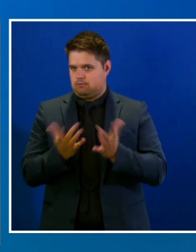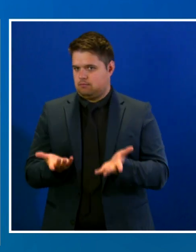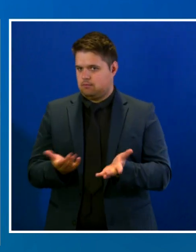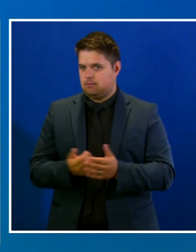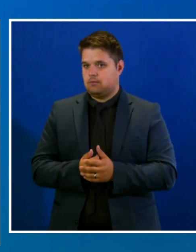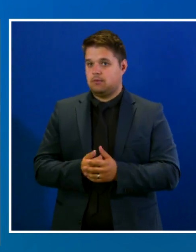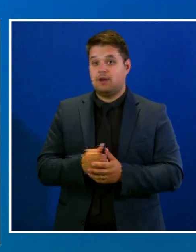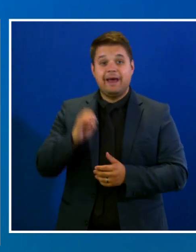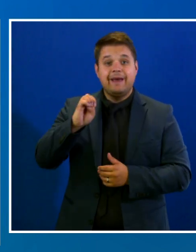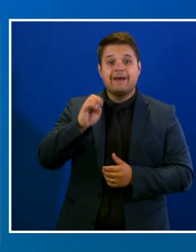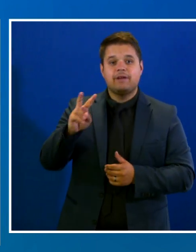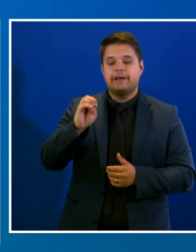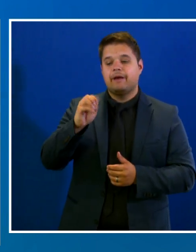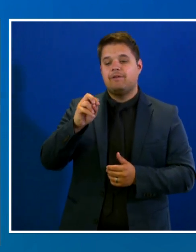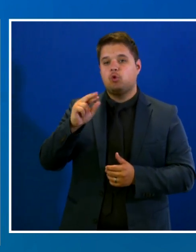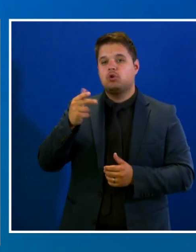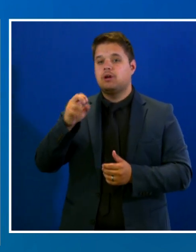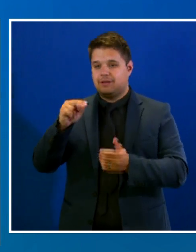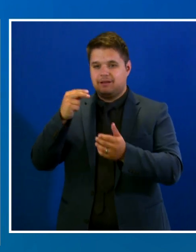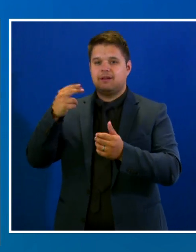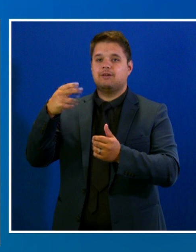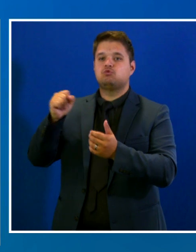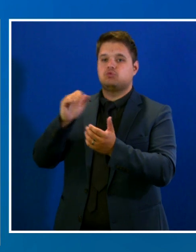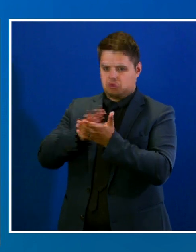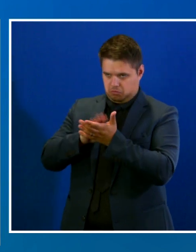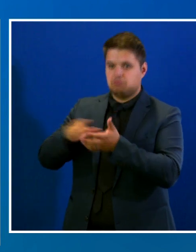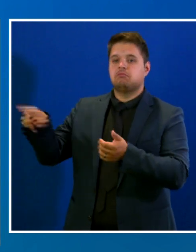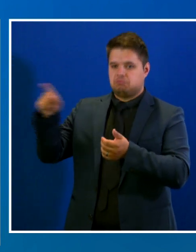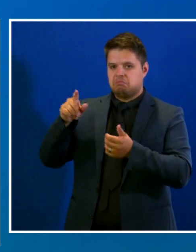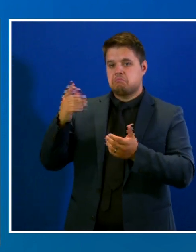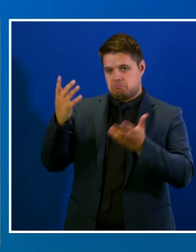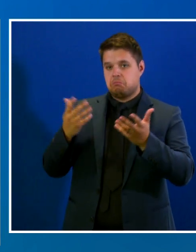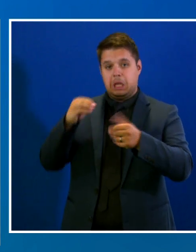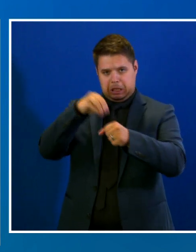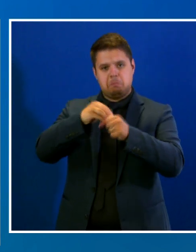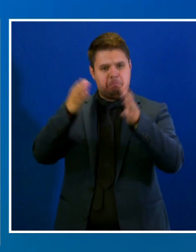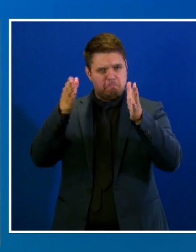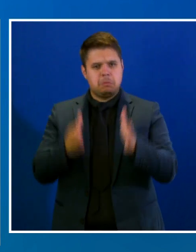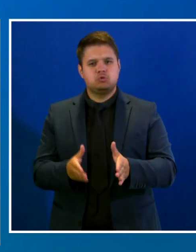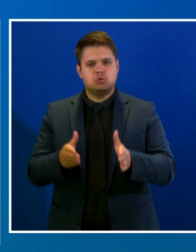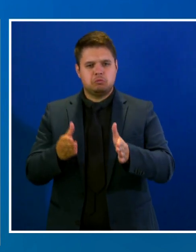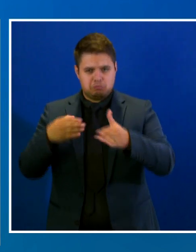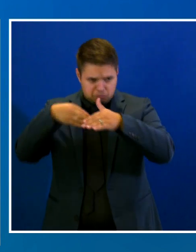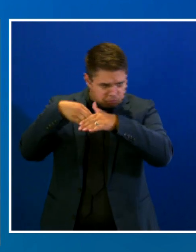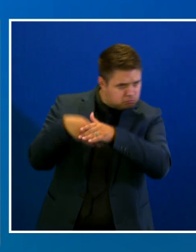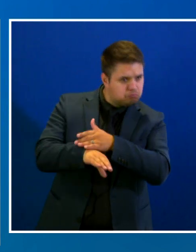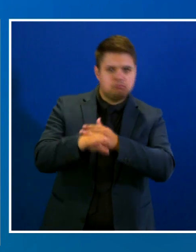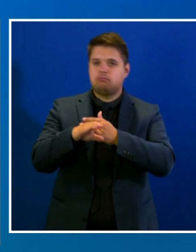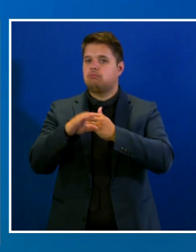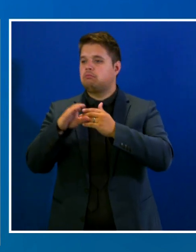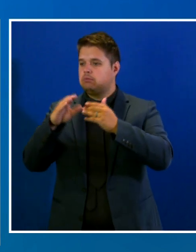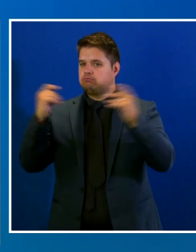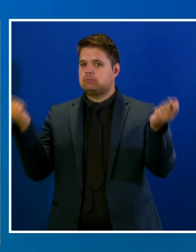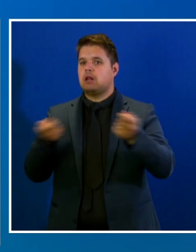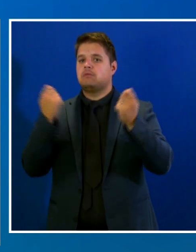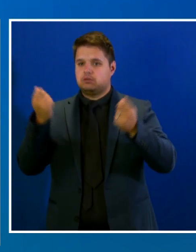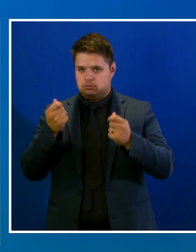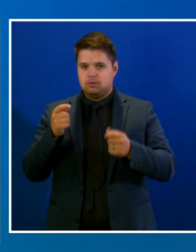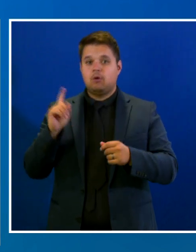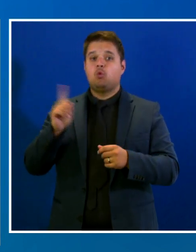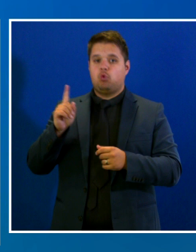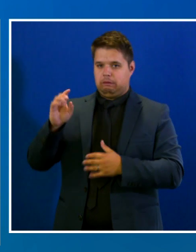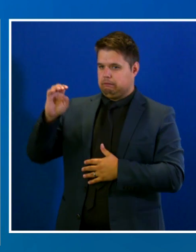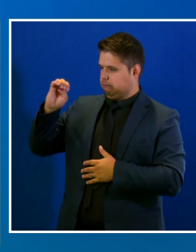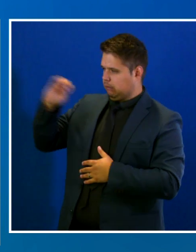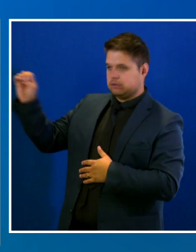limited attendance in-person ceremonies at Mackenzie Stadium in East Vancouver. The ceremonies will also be